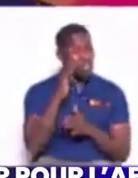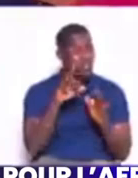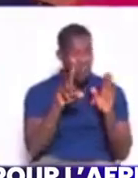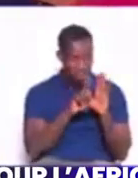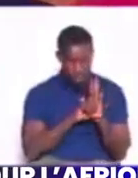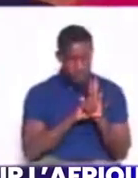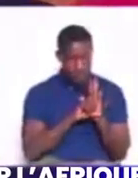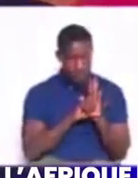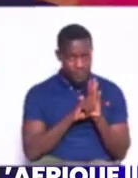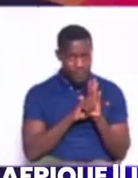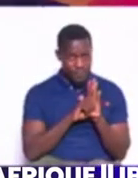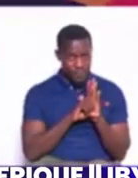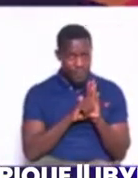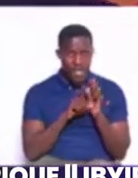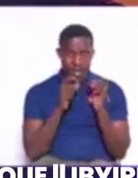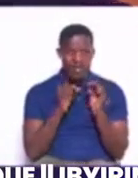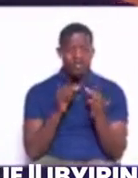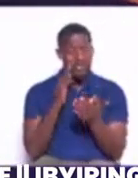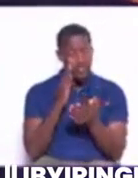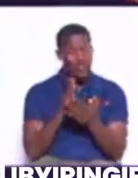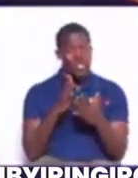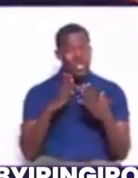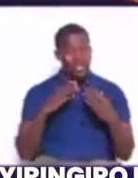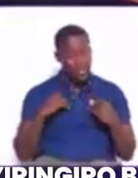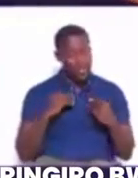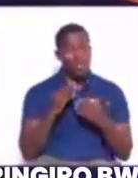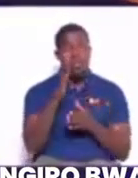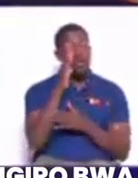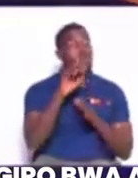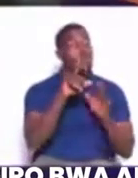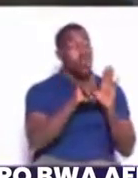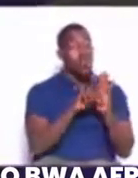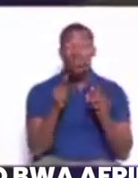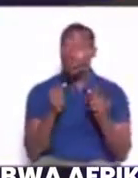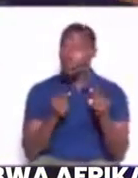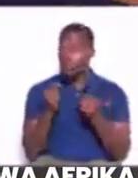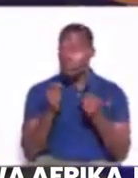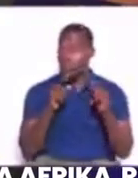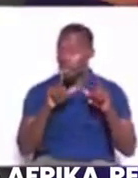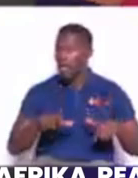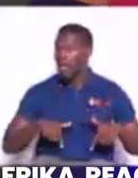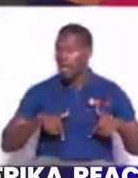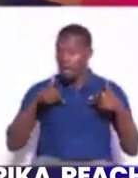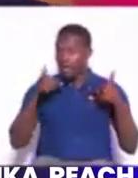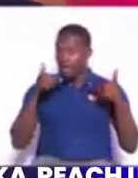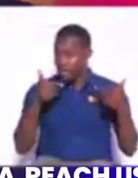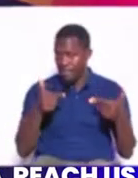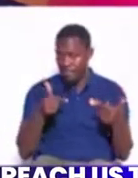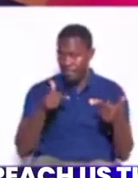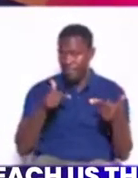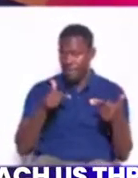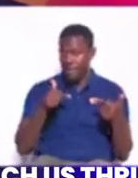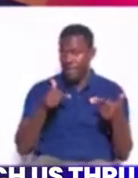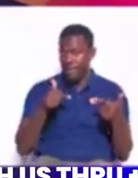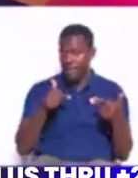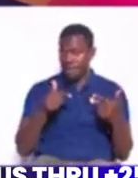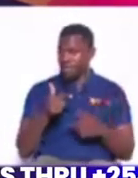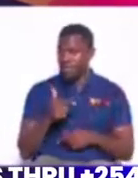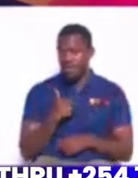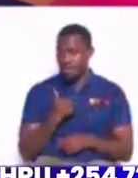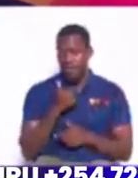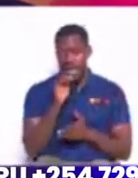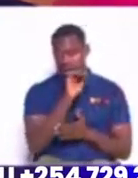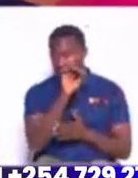as the foundation of all of our lives, the foundation of all of society? I propose to you